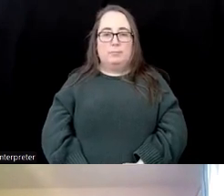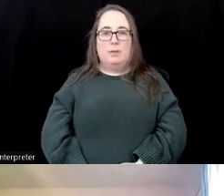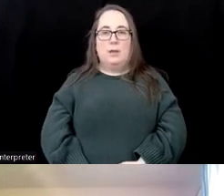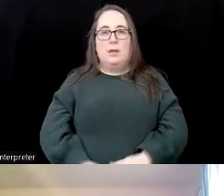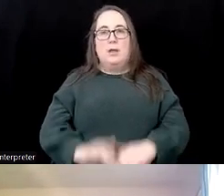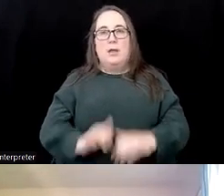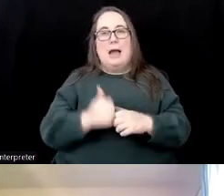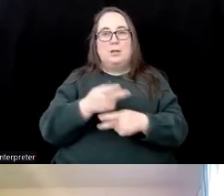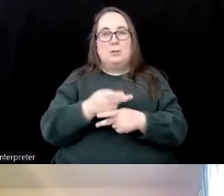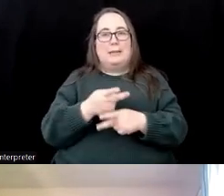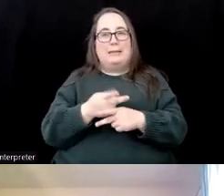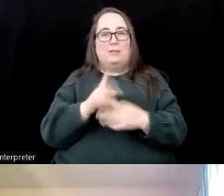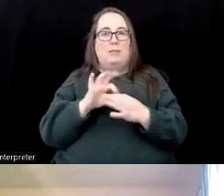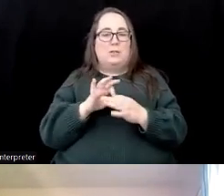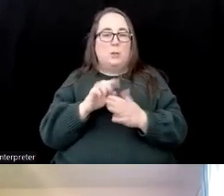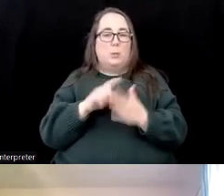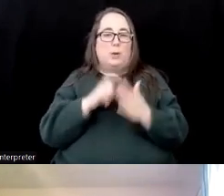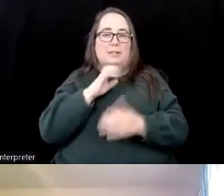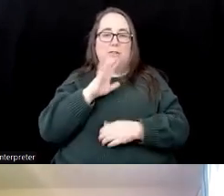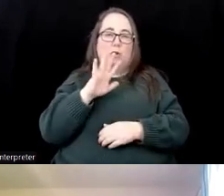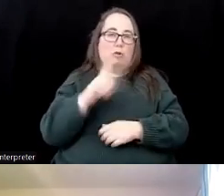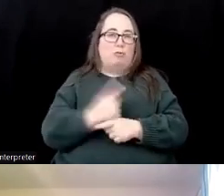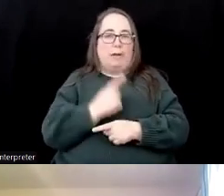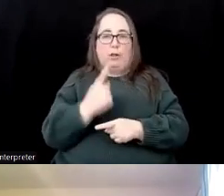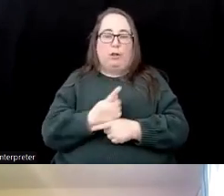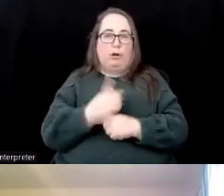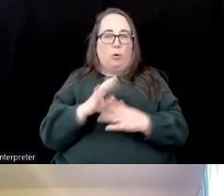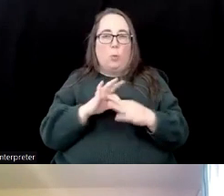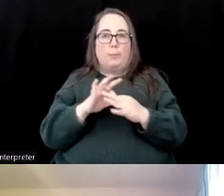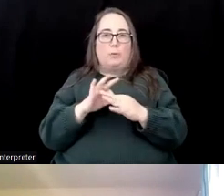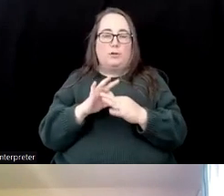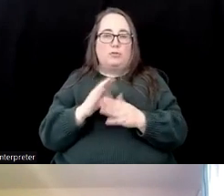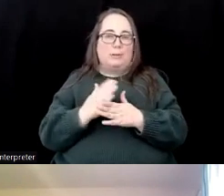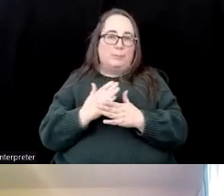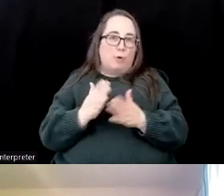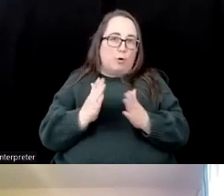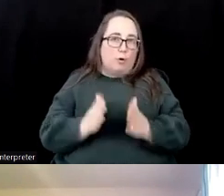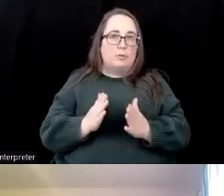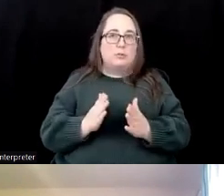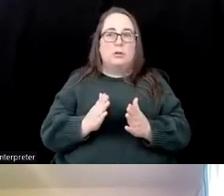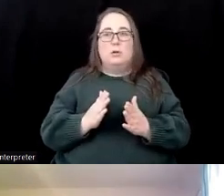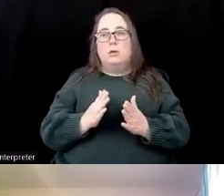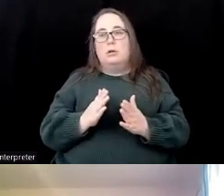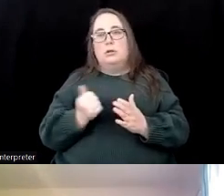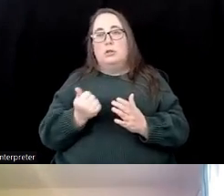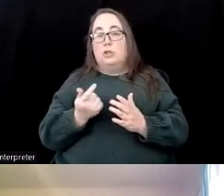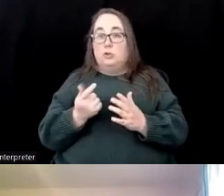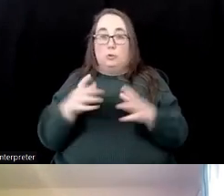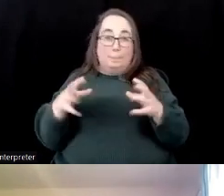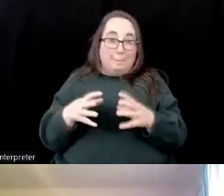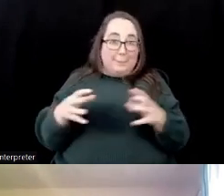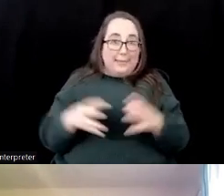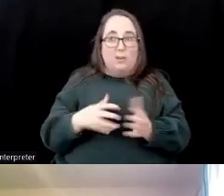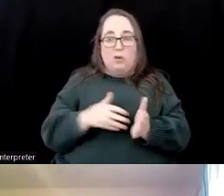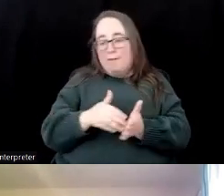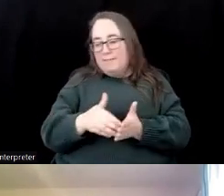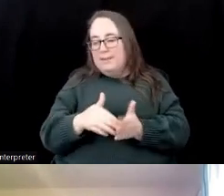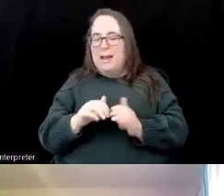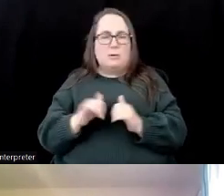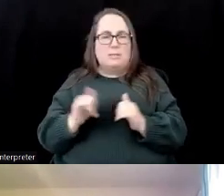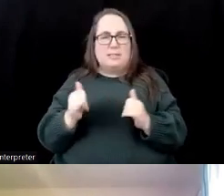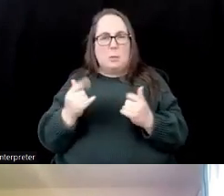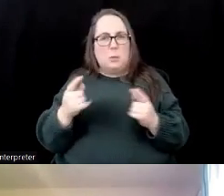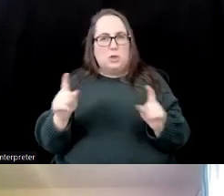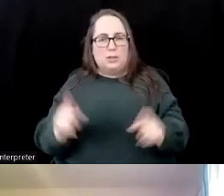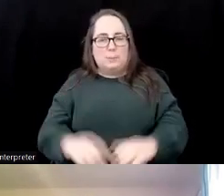the relationship? What is your regular cooperation as partners? Do you meet regularly? Can you tell us a little bit more about how that works?